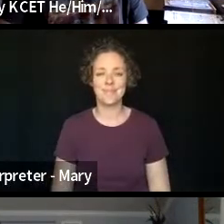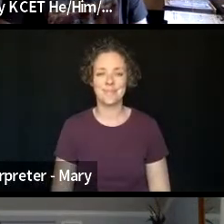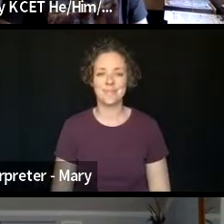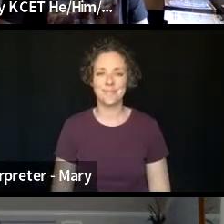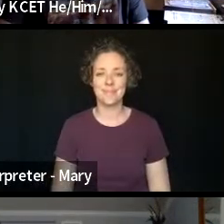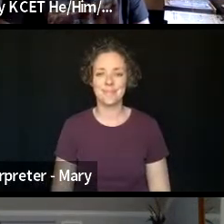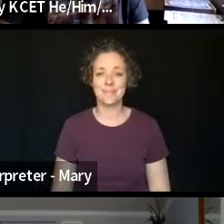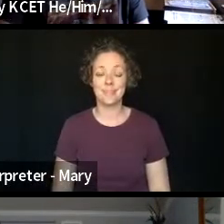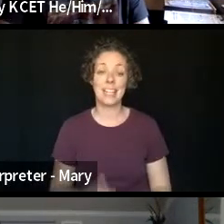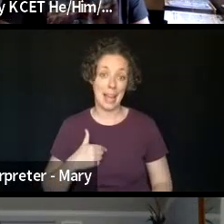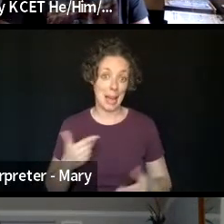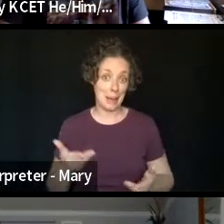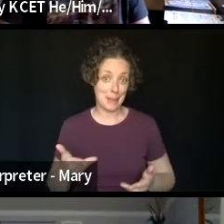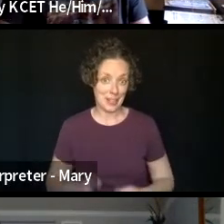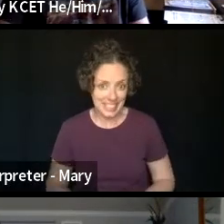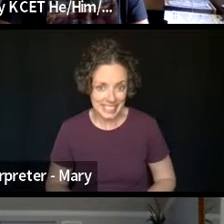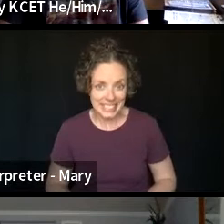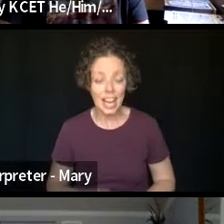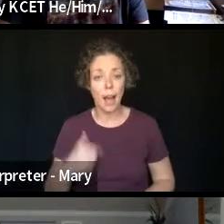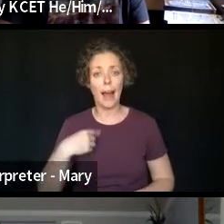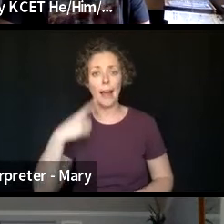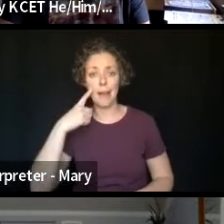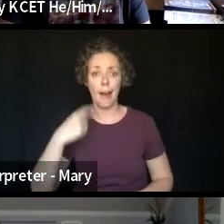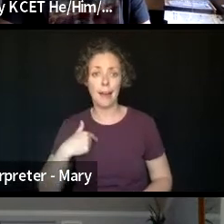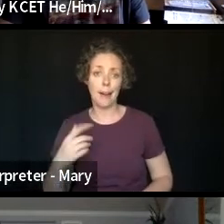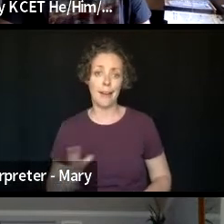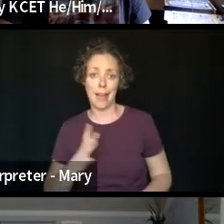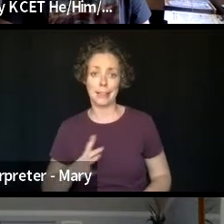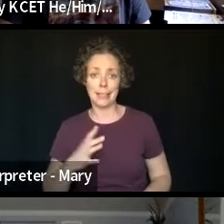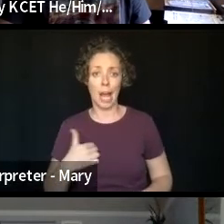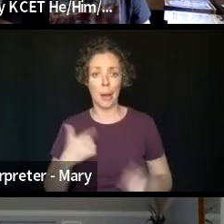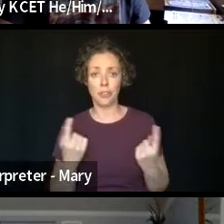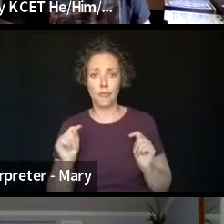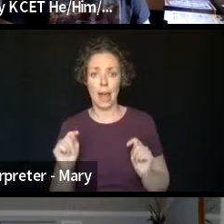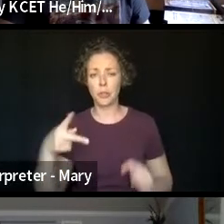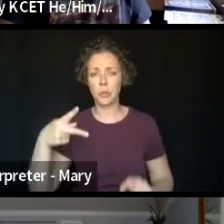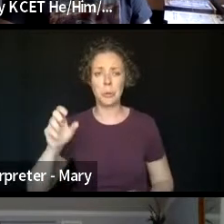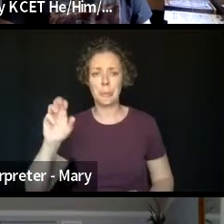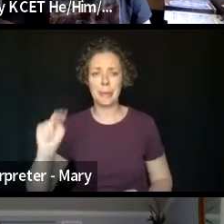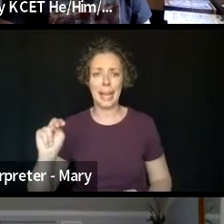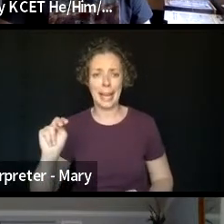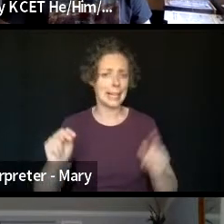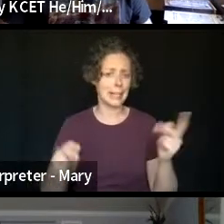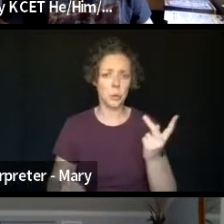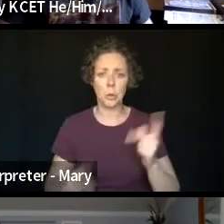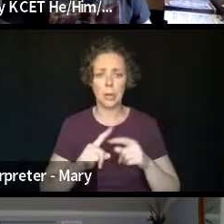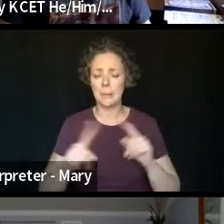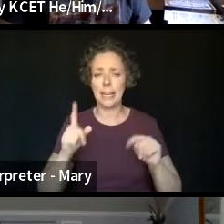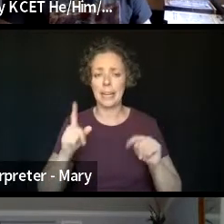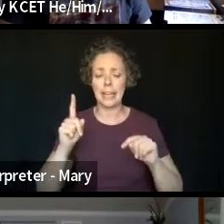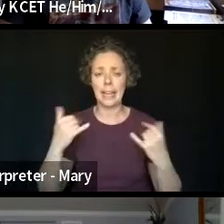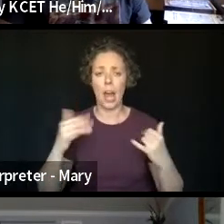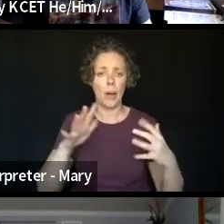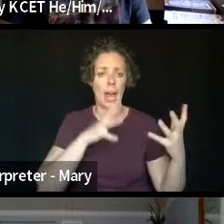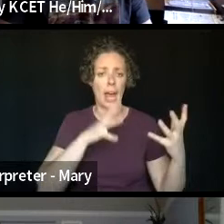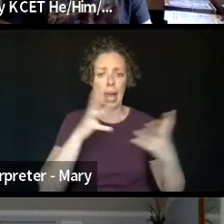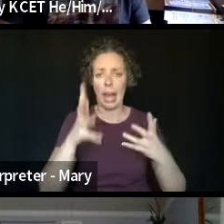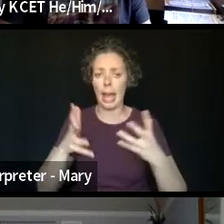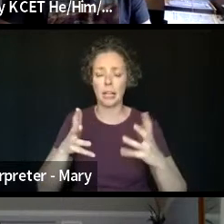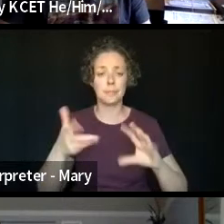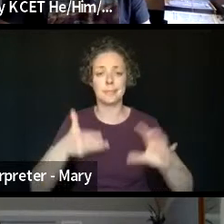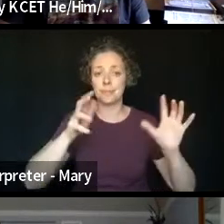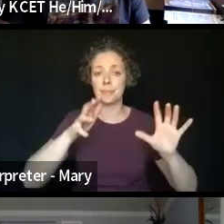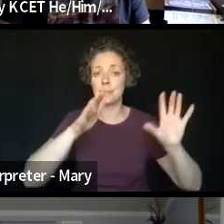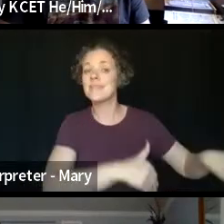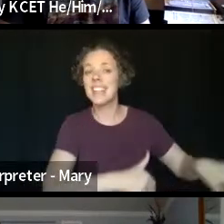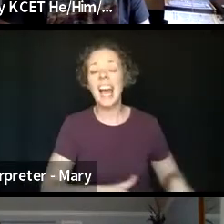I'm here. I thought I was being fancy and I was trying to pin you two, and now I can't get out of it. So thank